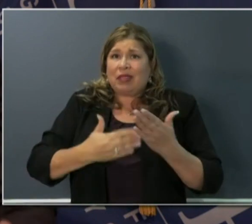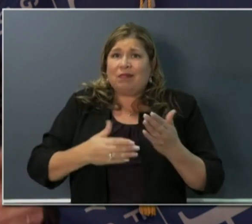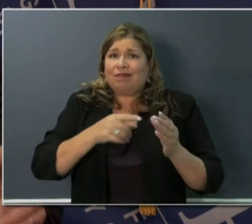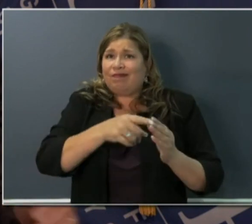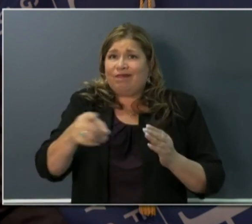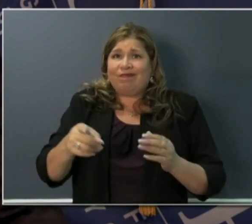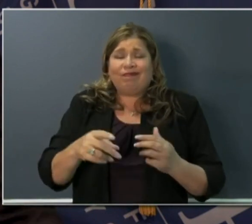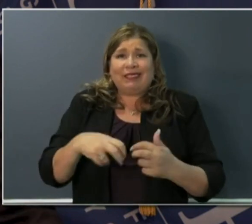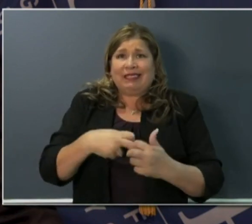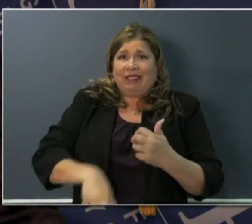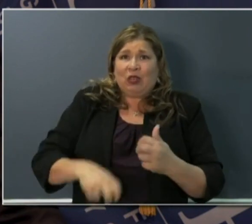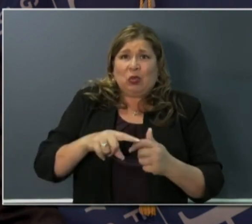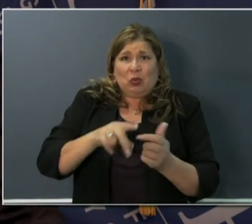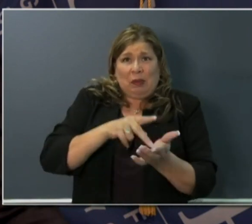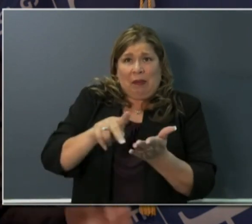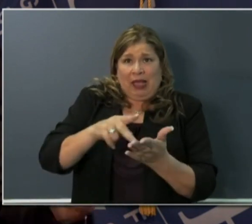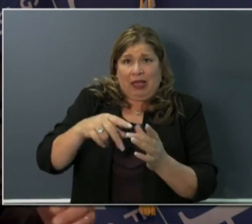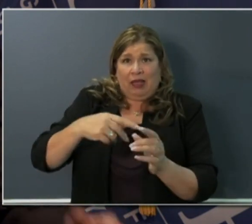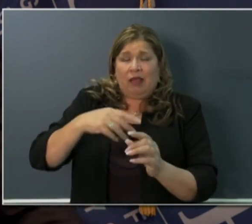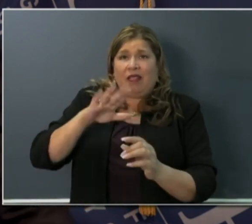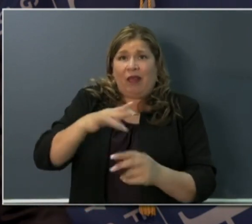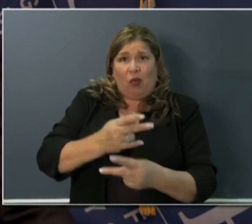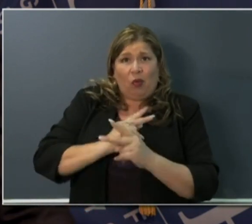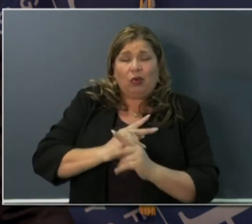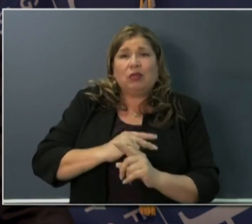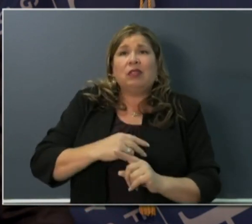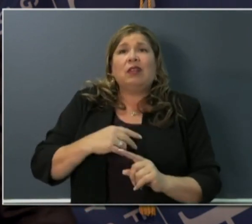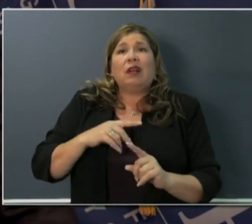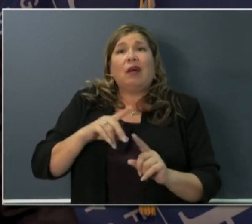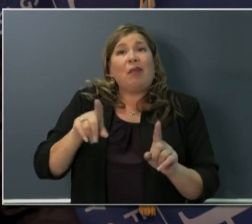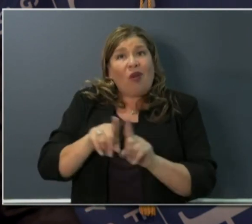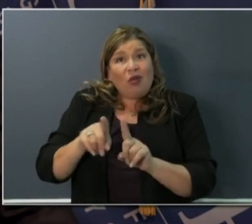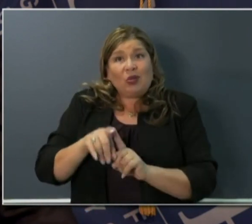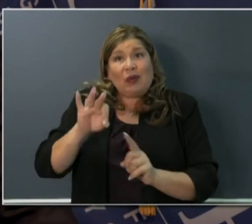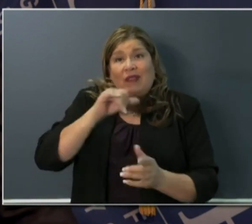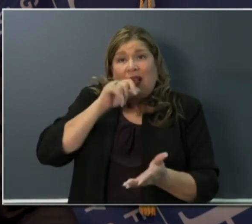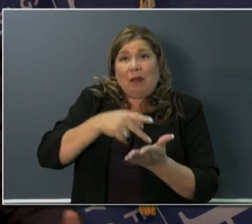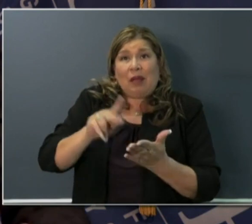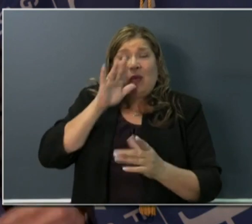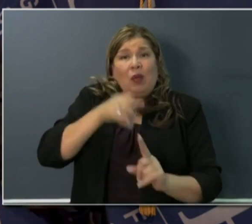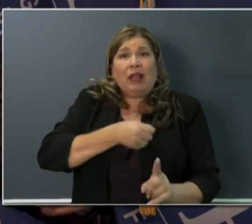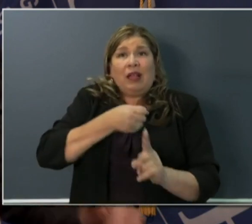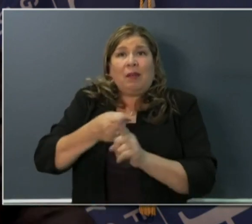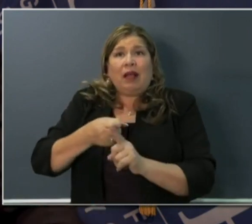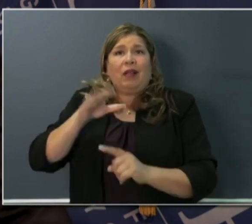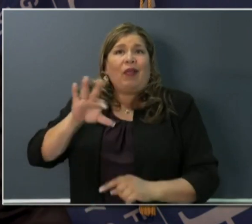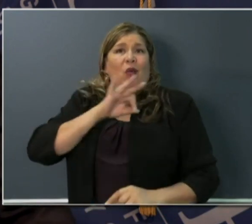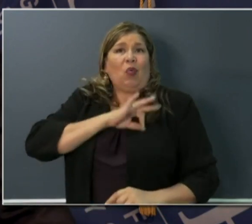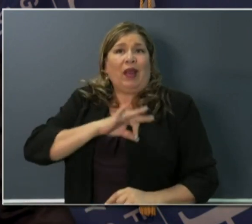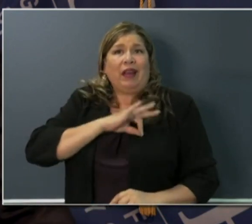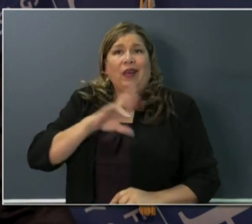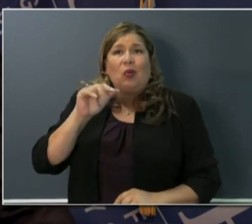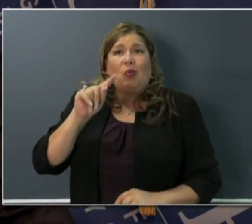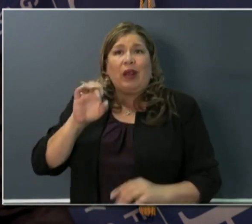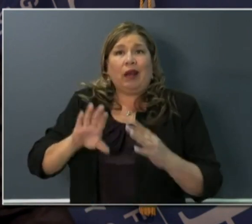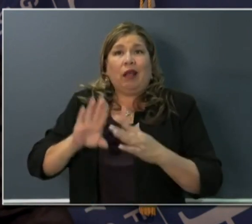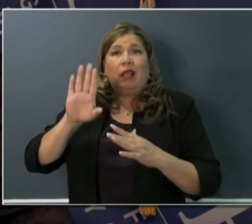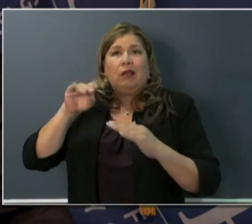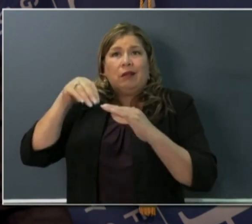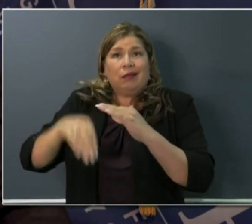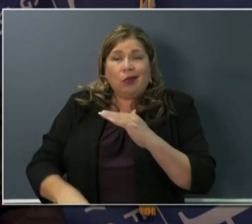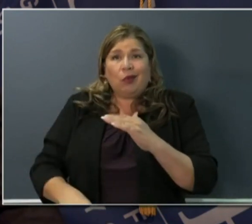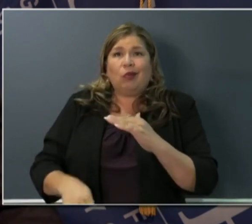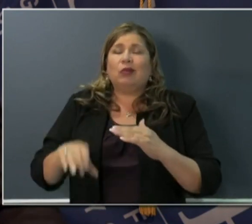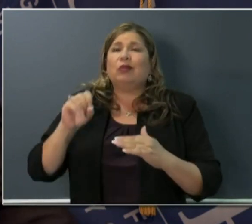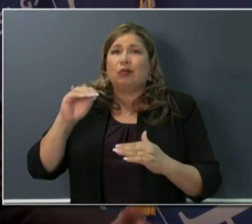a grace period for 90 days, but also on credit ratings. And that's also part of the broader commitment that we